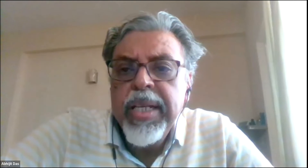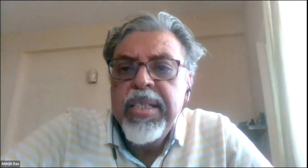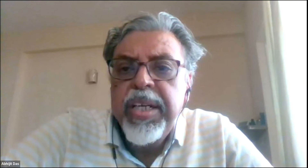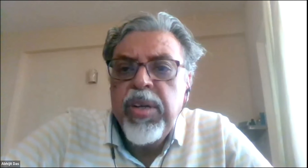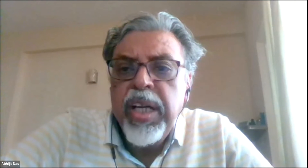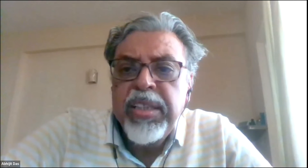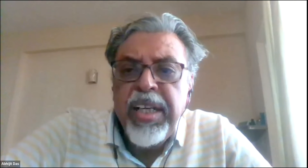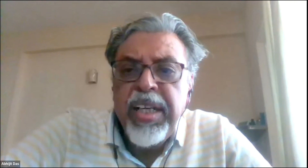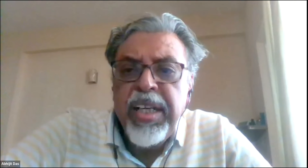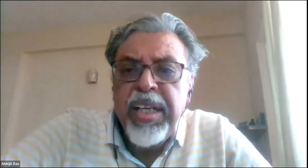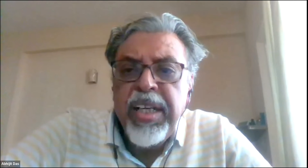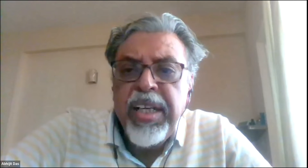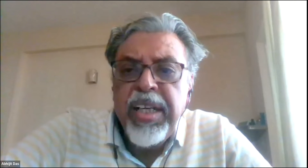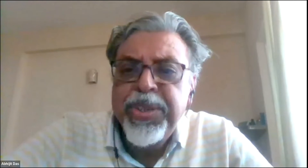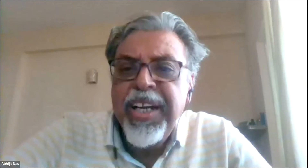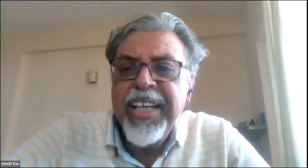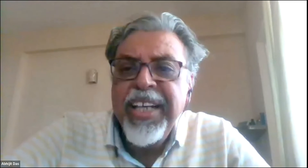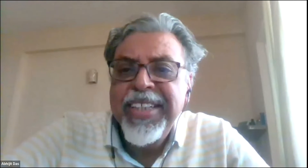tend to see